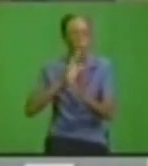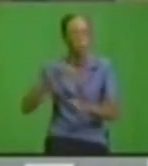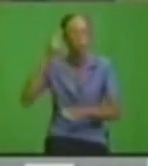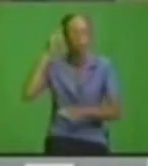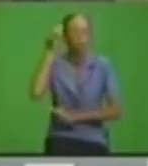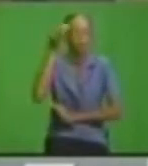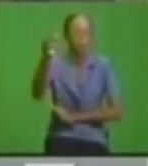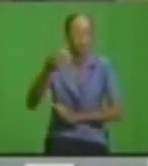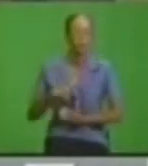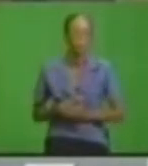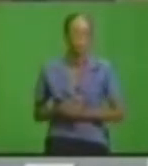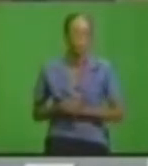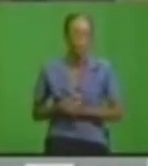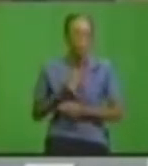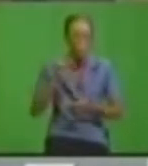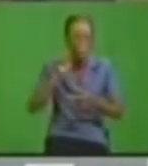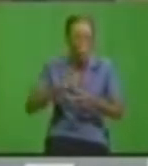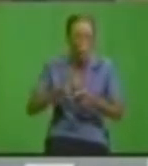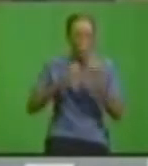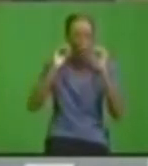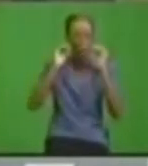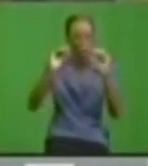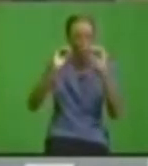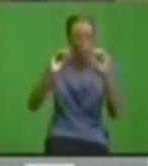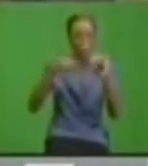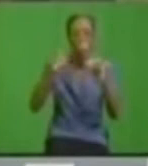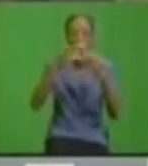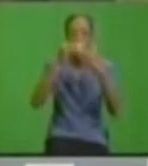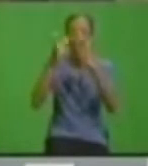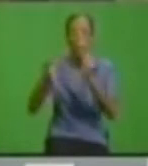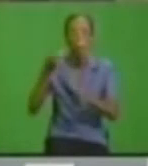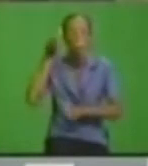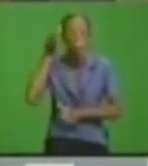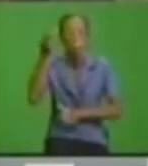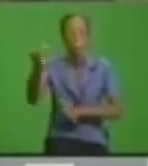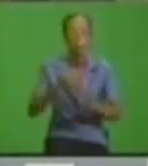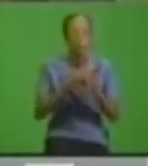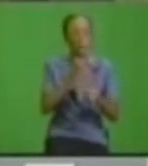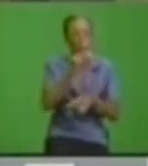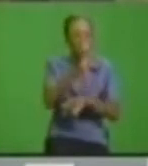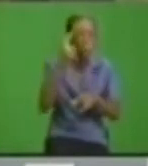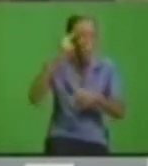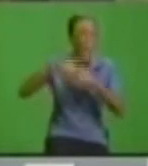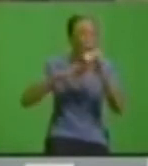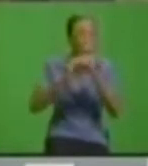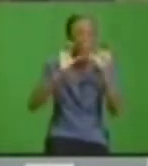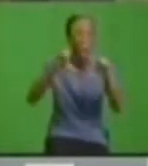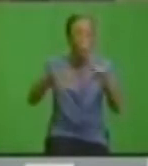This should be compulsory reading for future leaders, in whose hands we would inevitably pass the